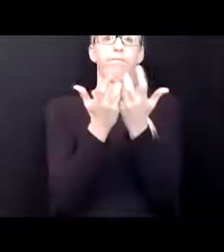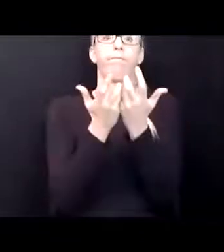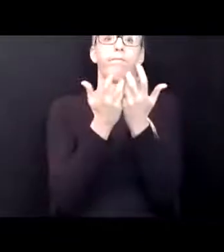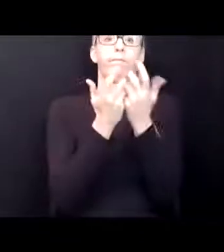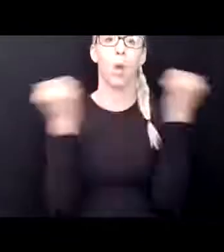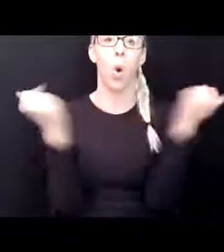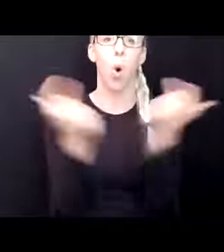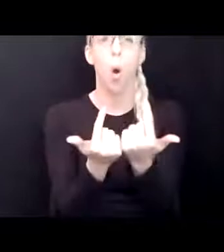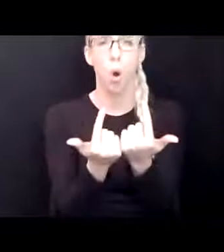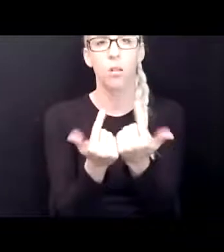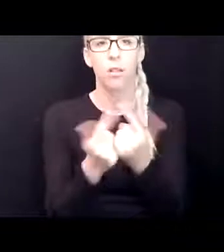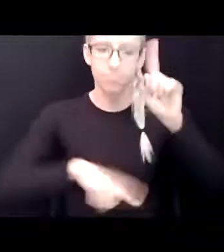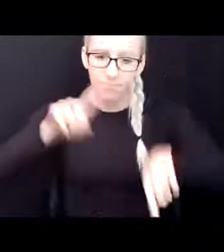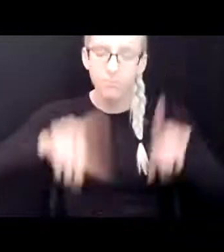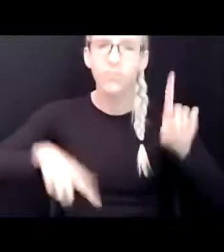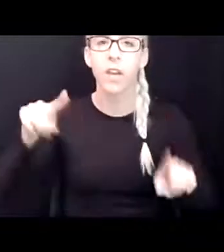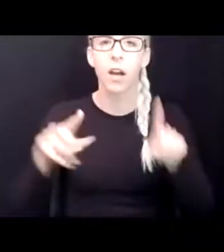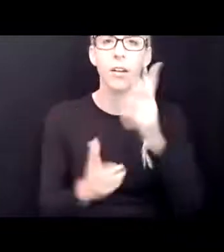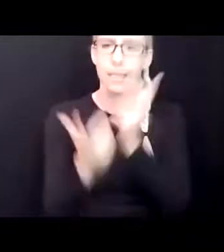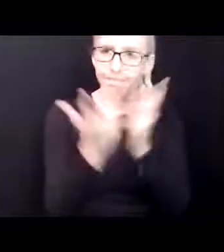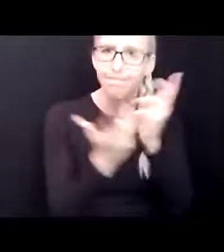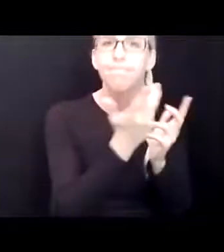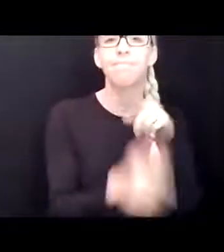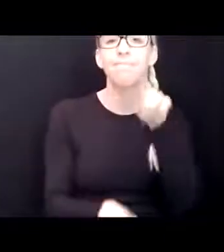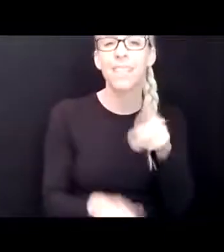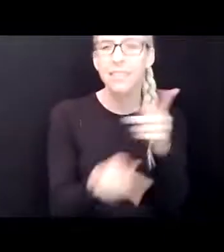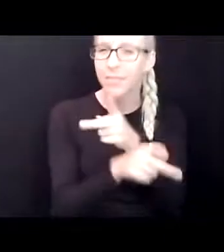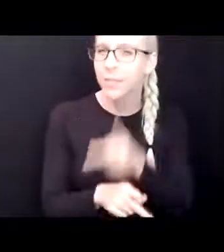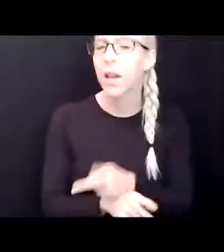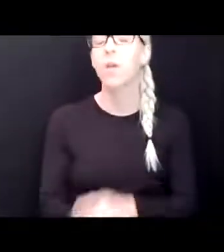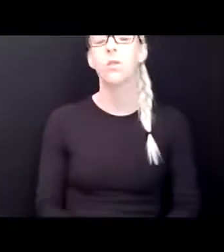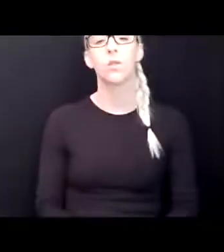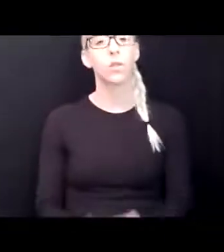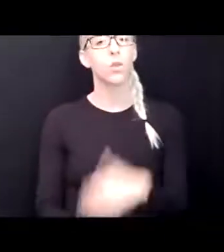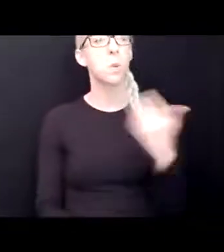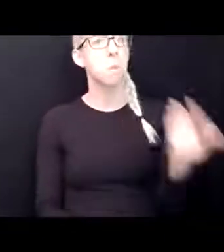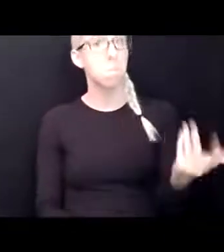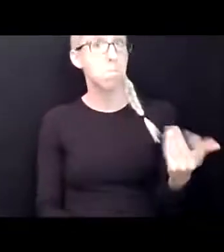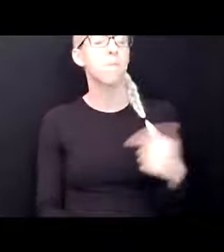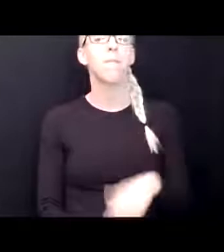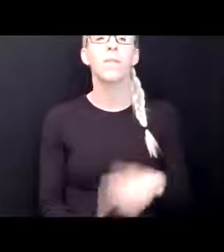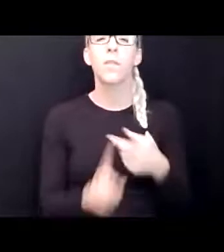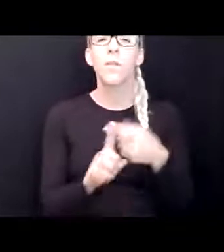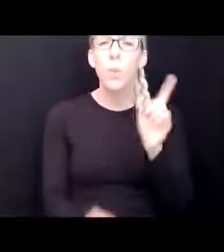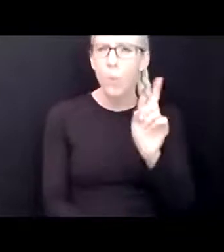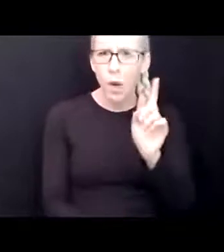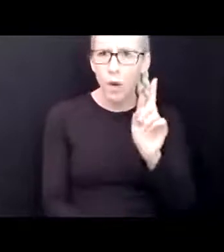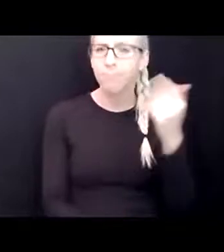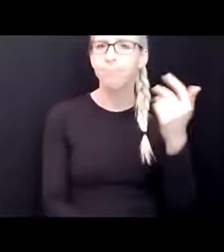So to just kind of move forward and get started with where a lot of this comes from is at the age of